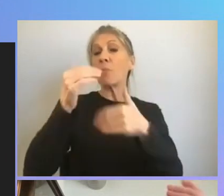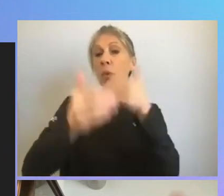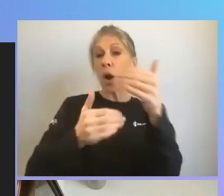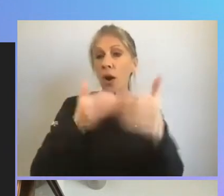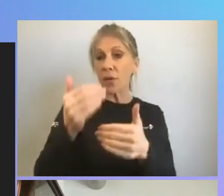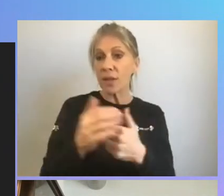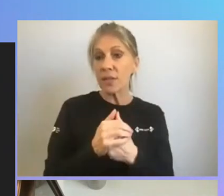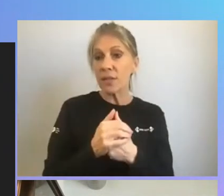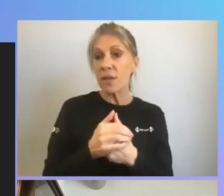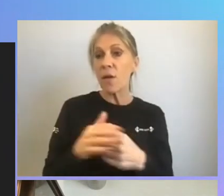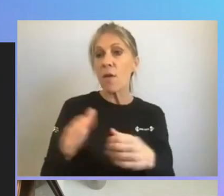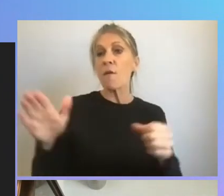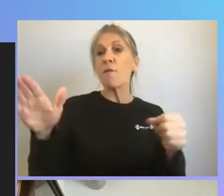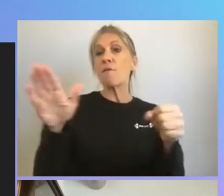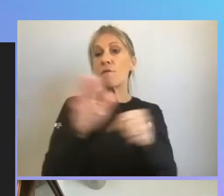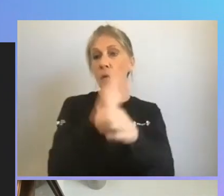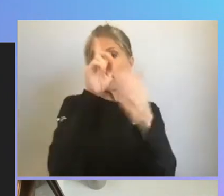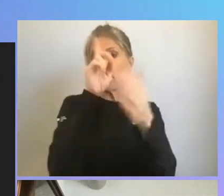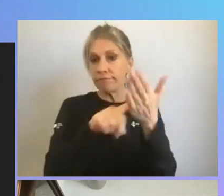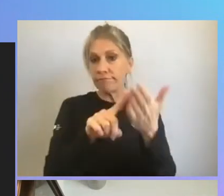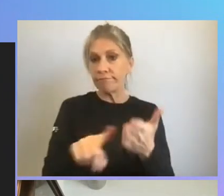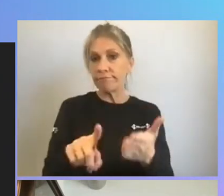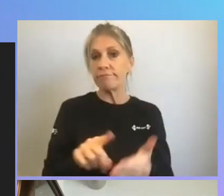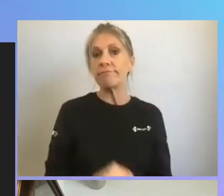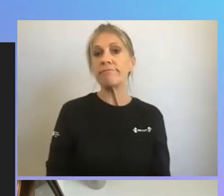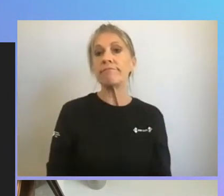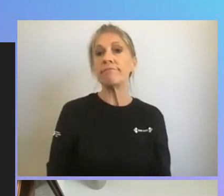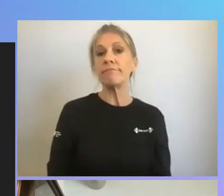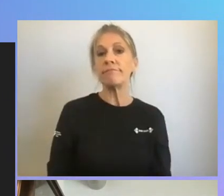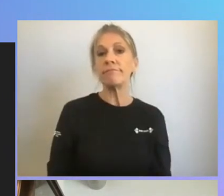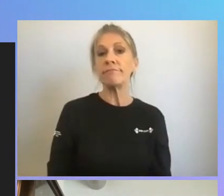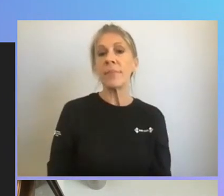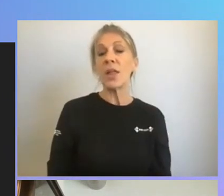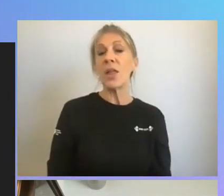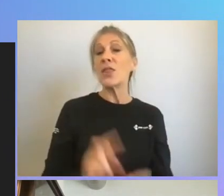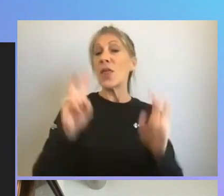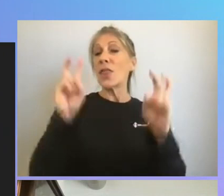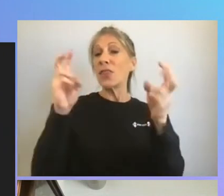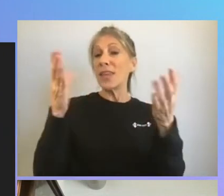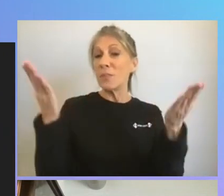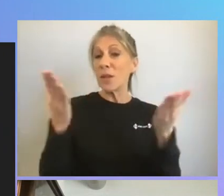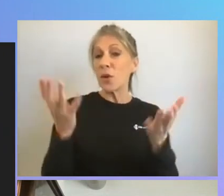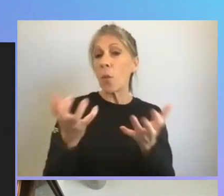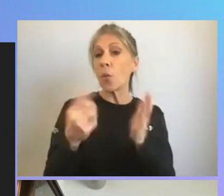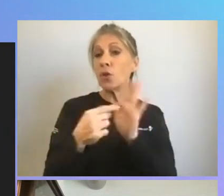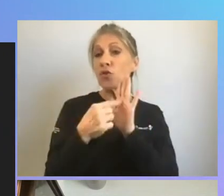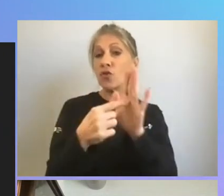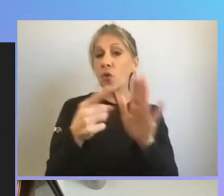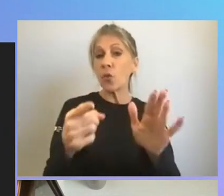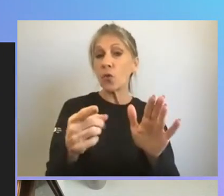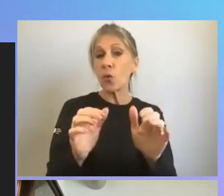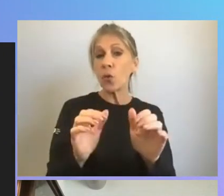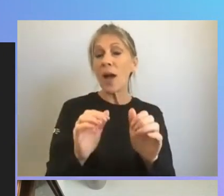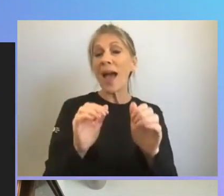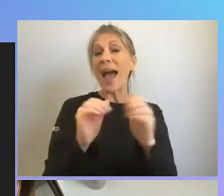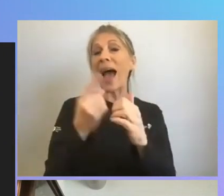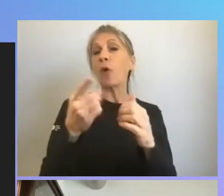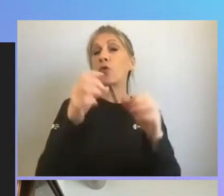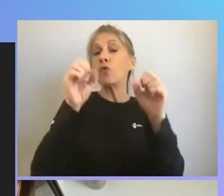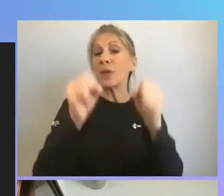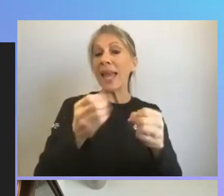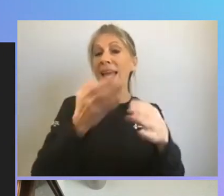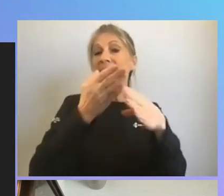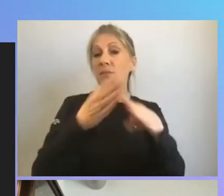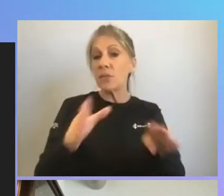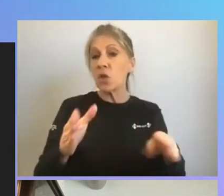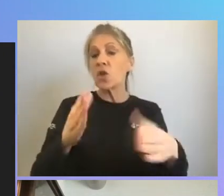this full audit that we're doing. And the theme here is I want to show you how you can divide and conquer, share